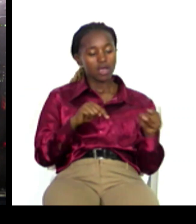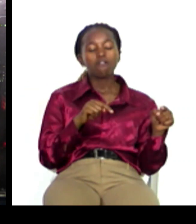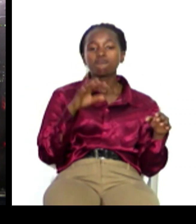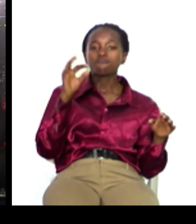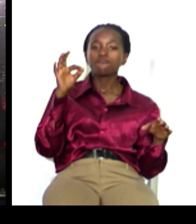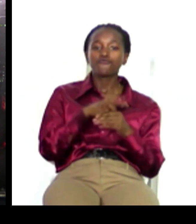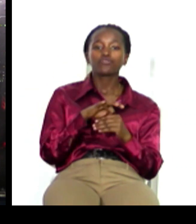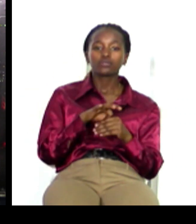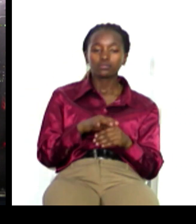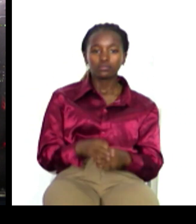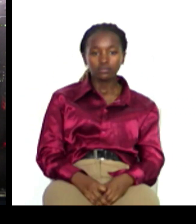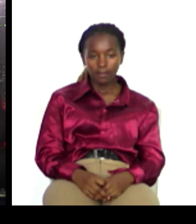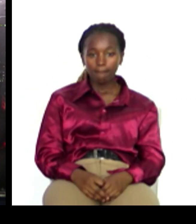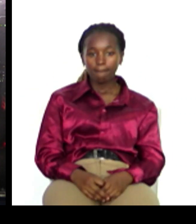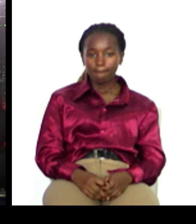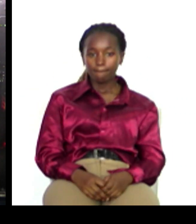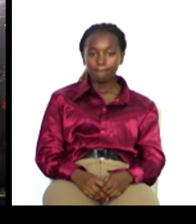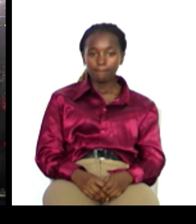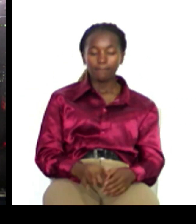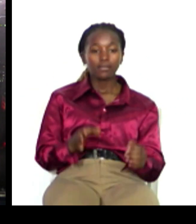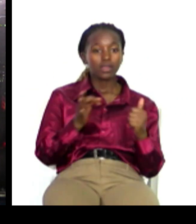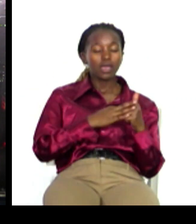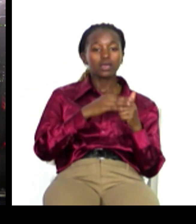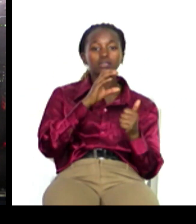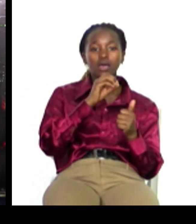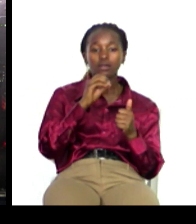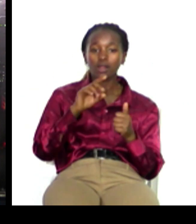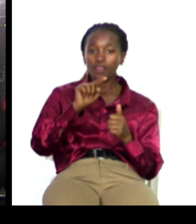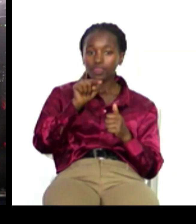like ilikuwa something like 800,000.